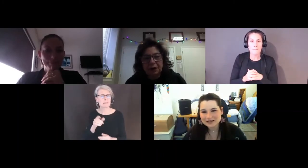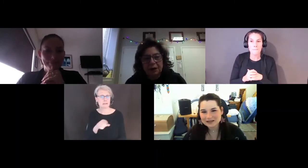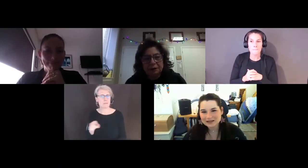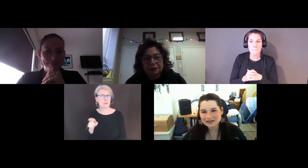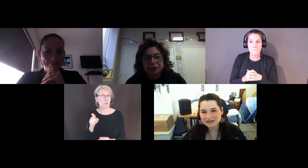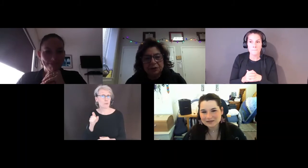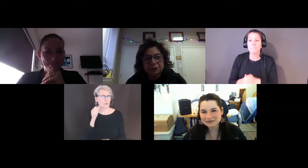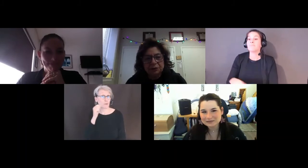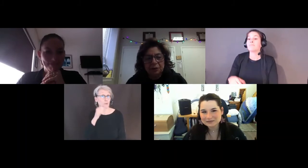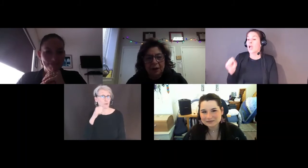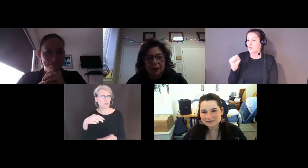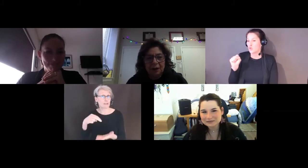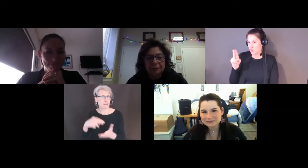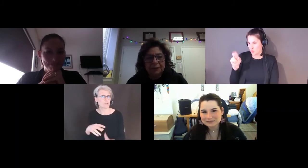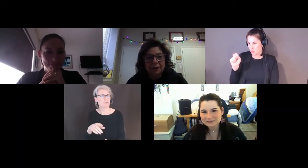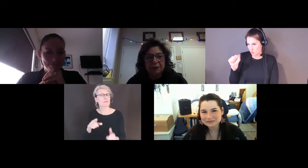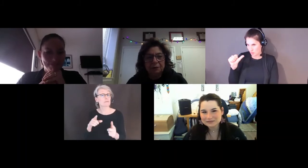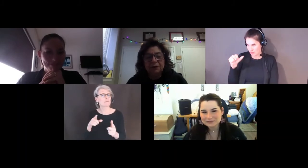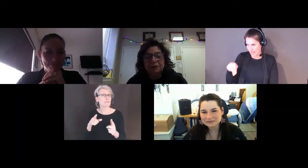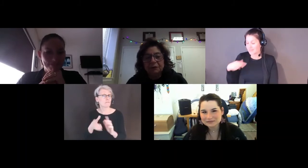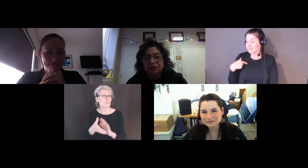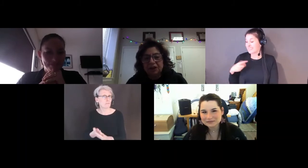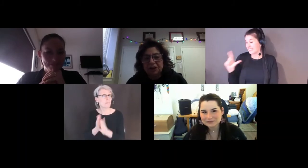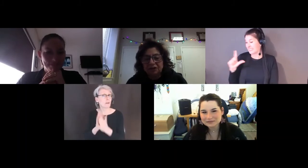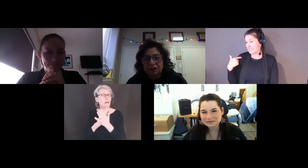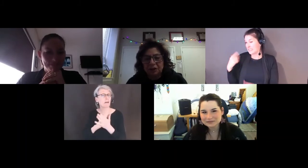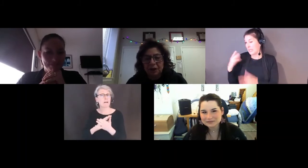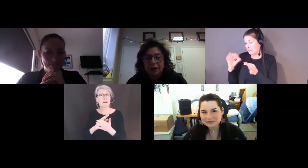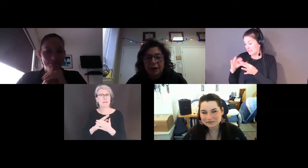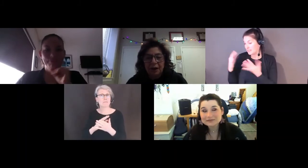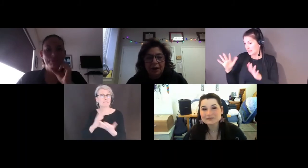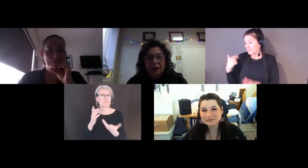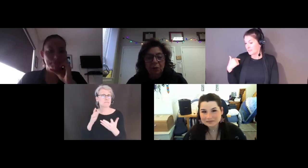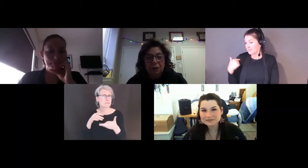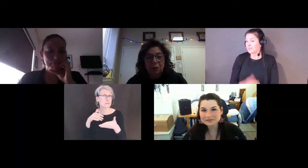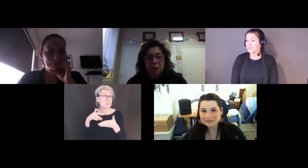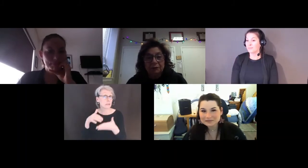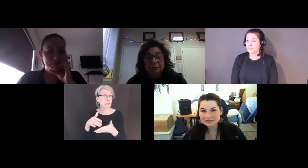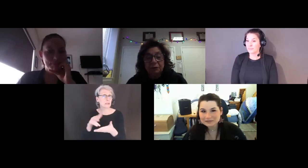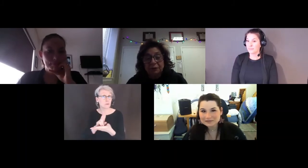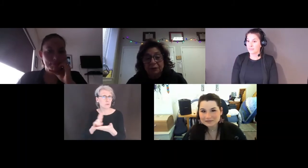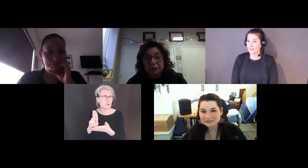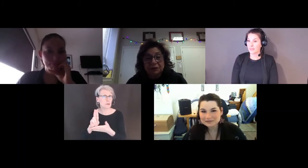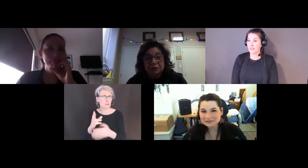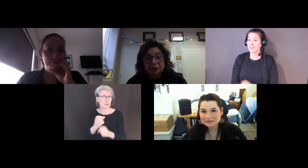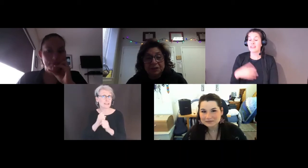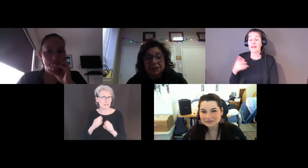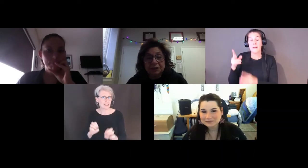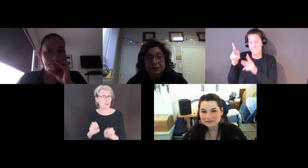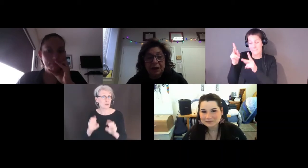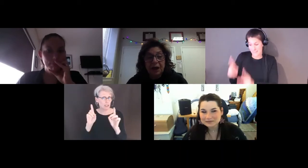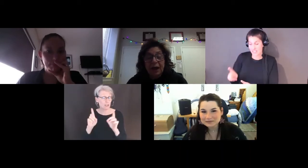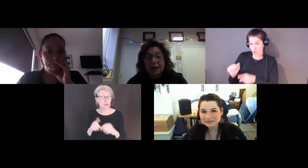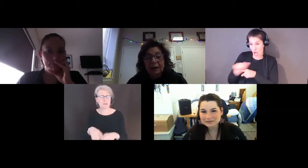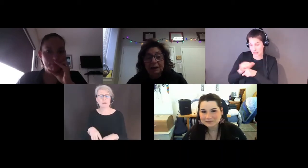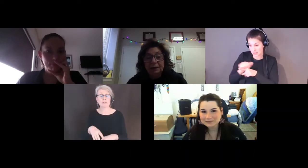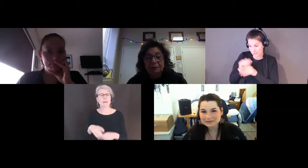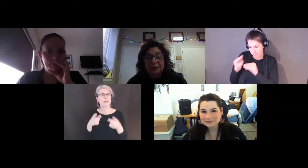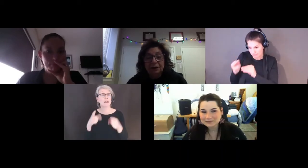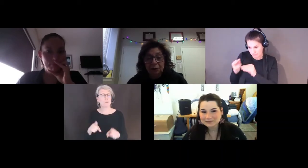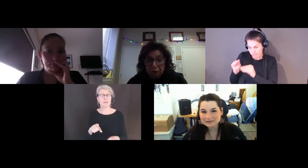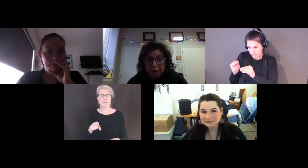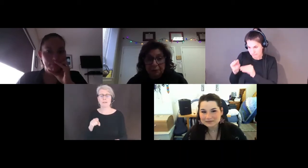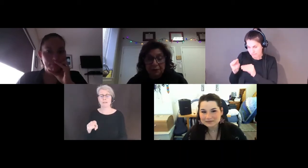on to receive their education. One of the girls in particular